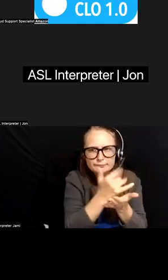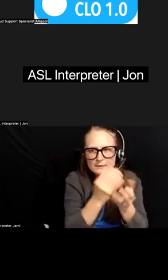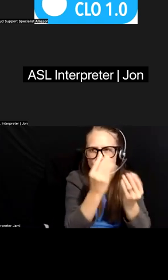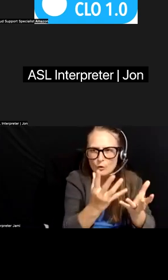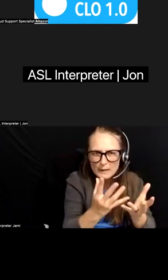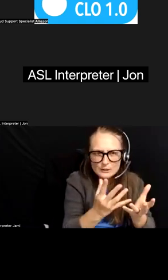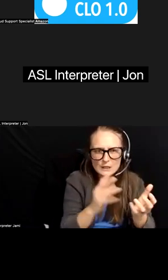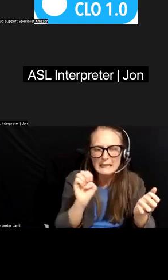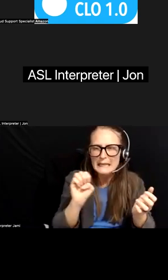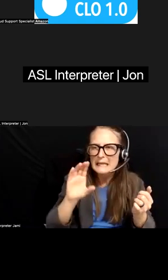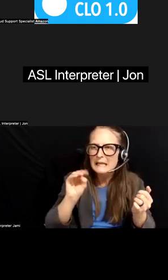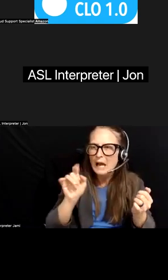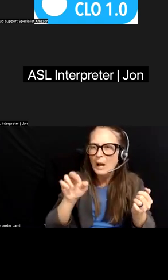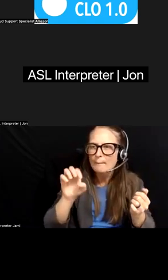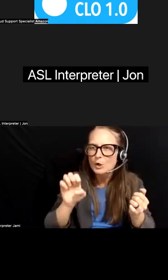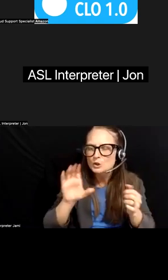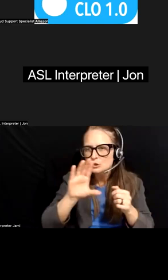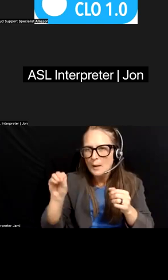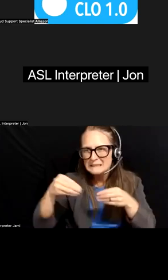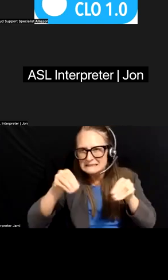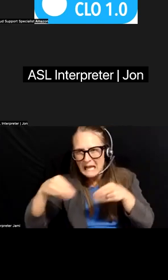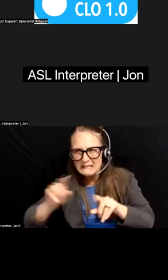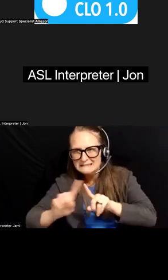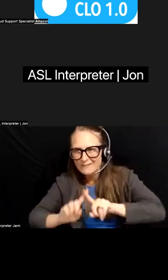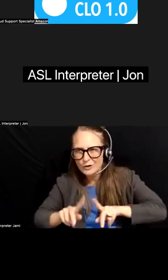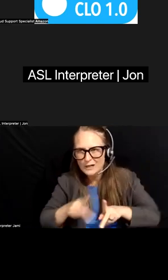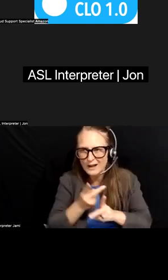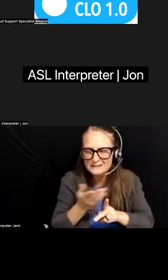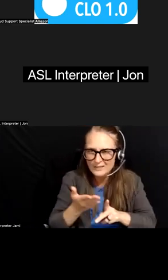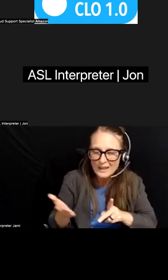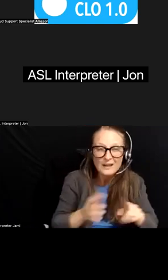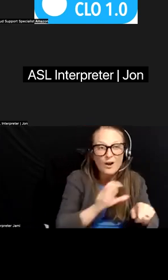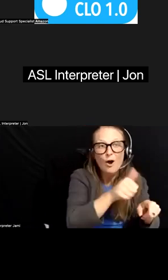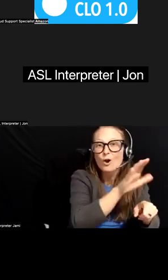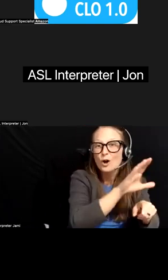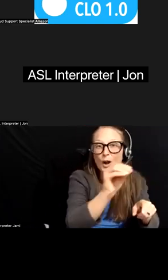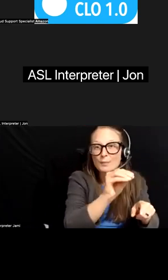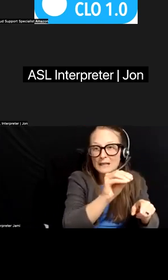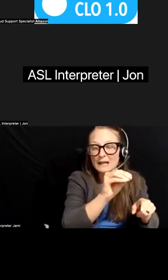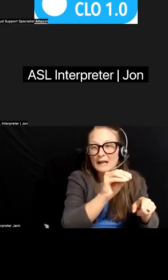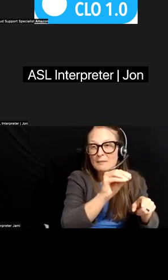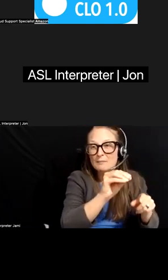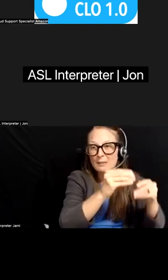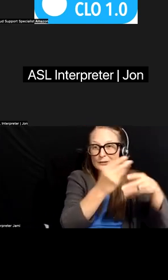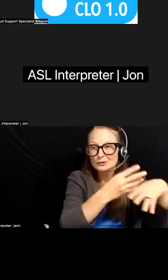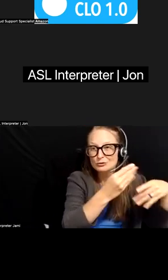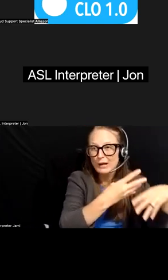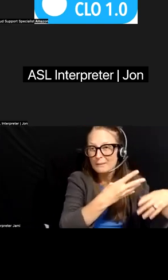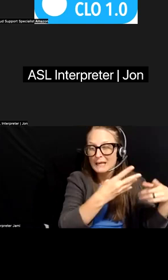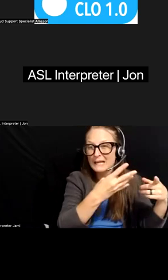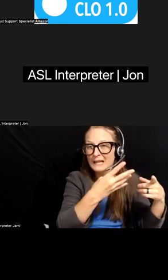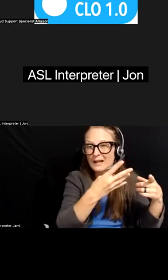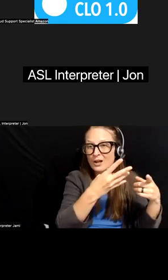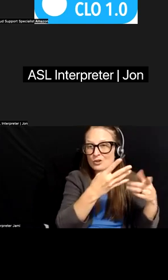E-commerce companies selling different types of things. Another company might be streaming services like YouTube, how